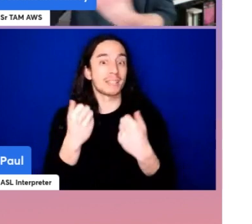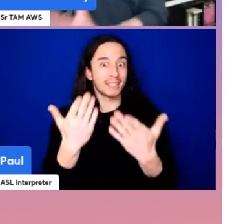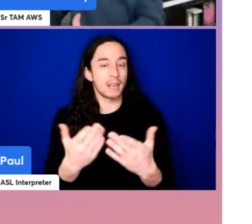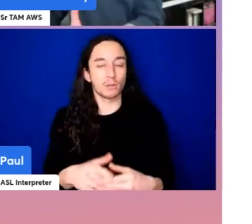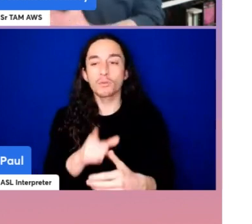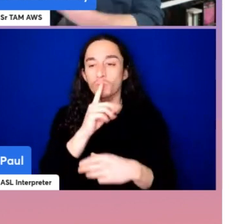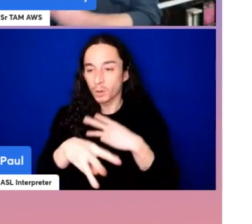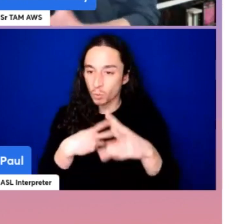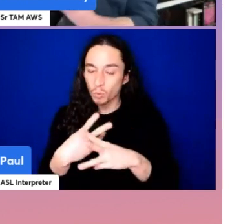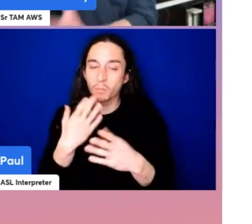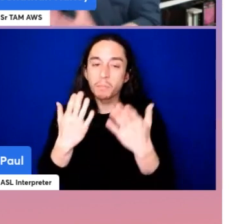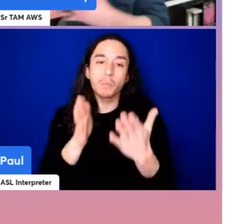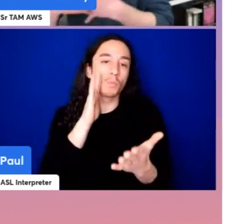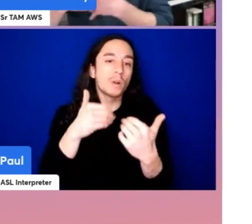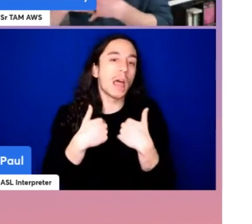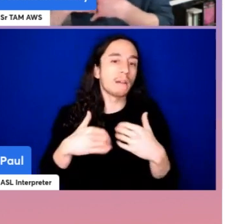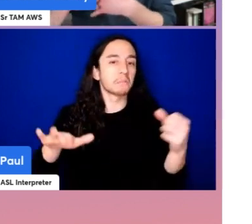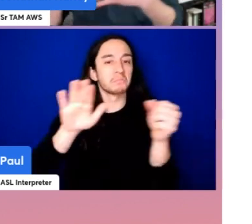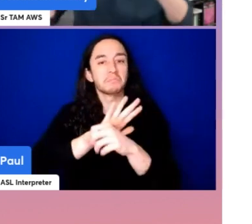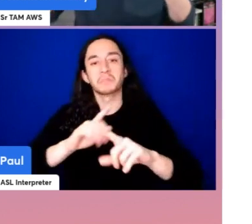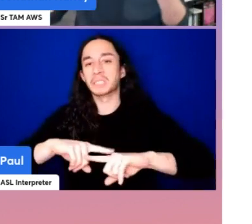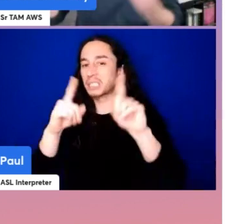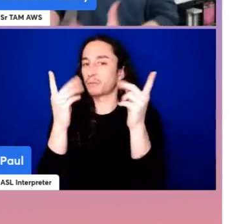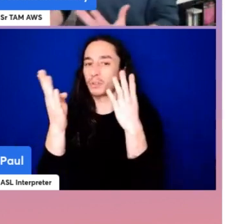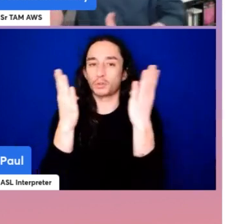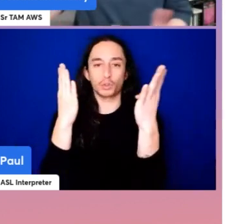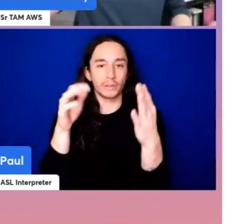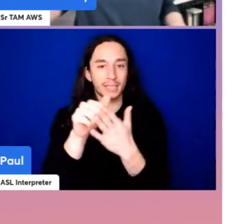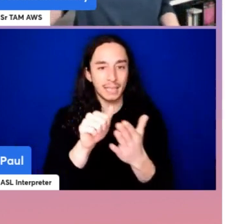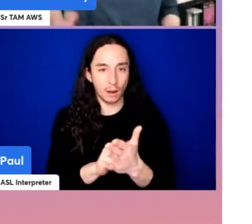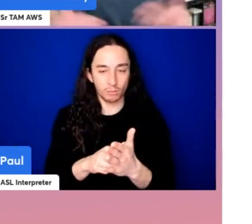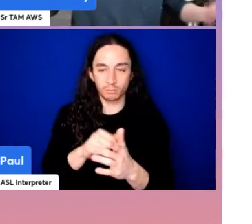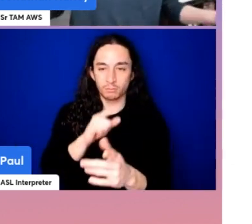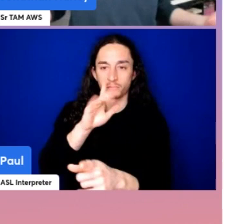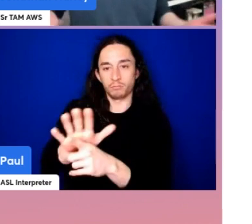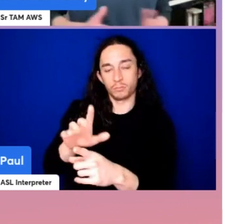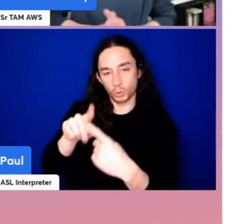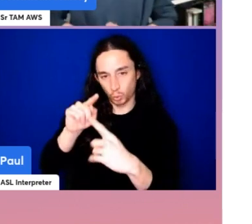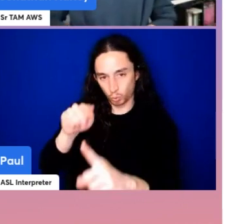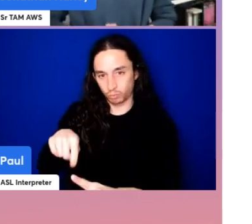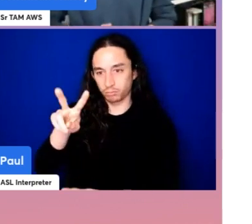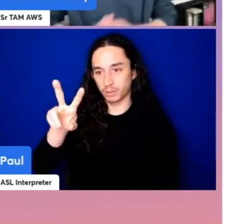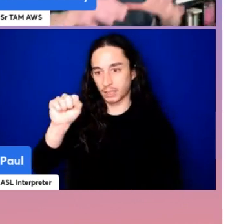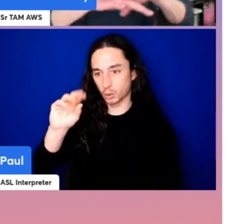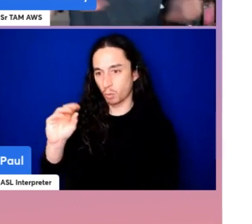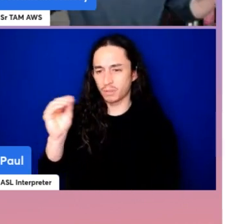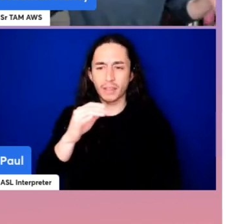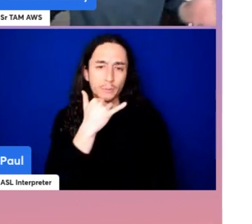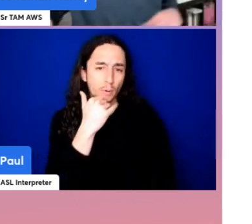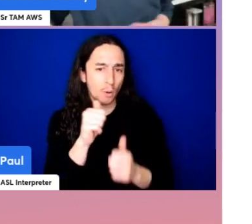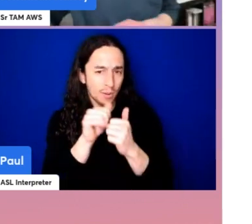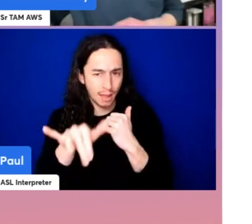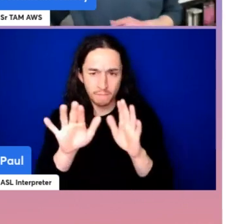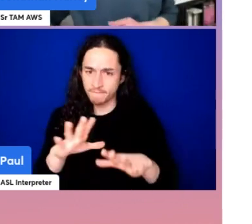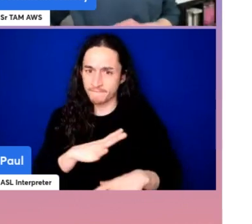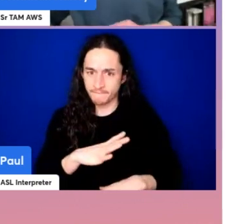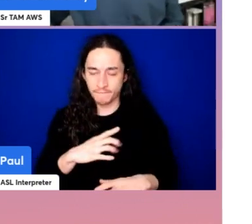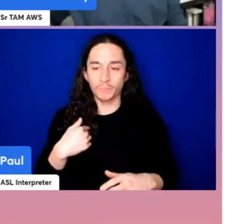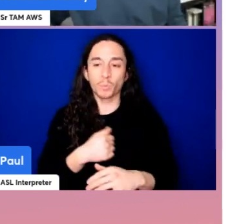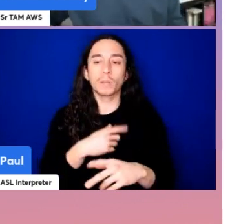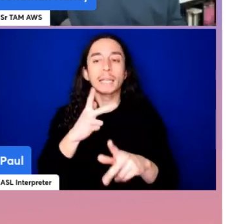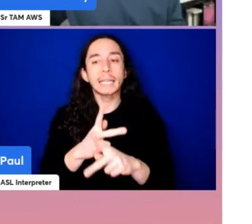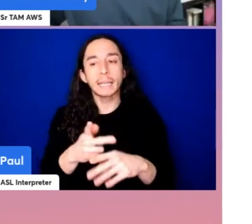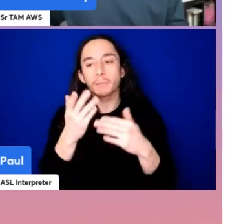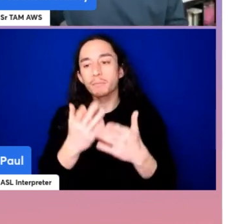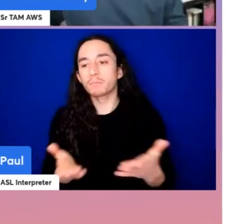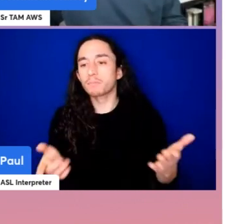implementation, you might have a totally different service account that is dedicated to VSO. There's nothing wrong with that. We're trying to keep things relatively